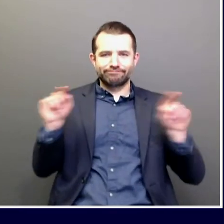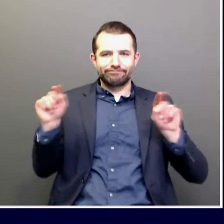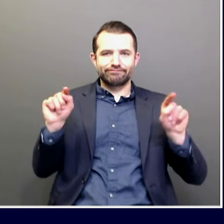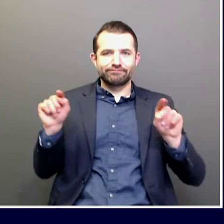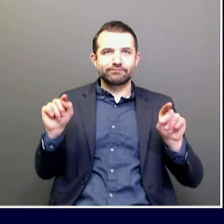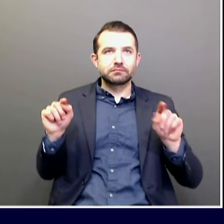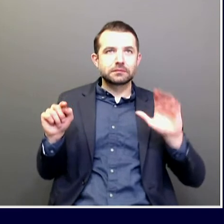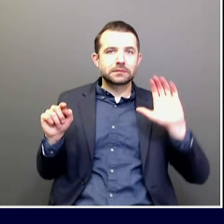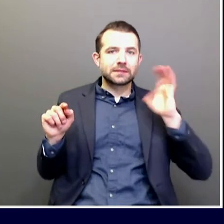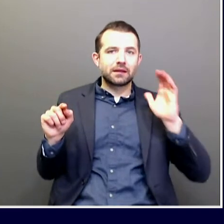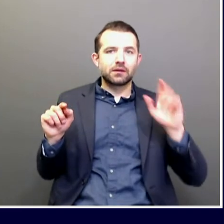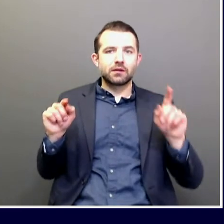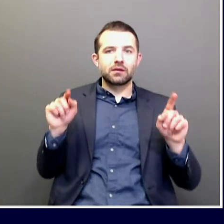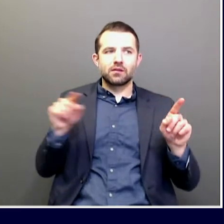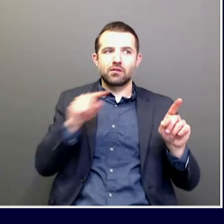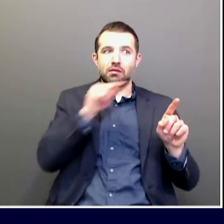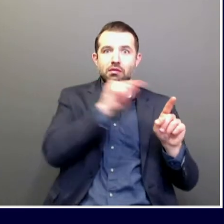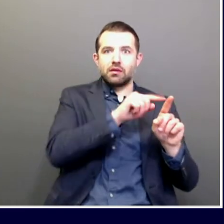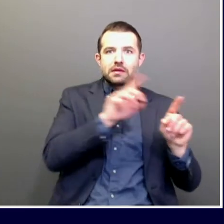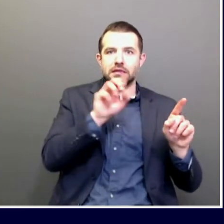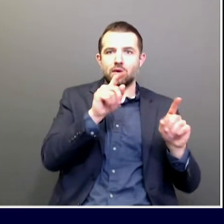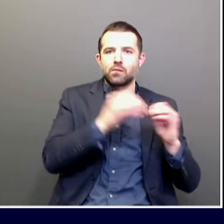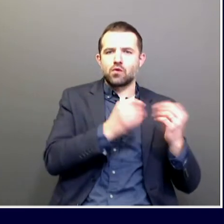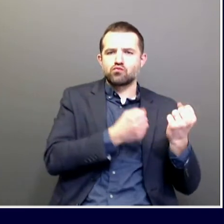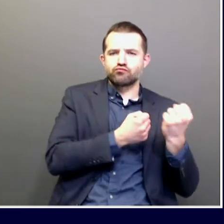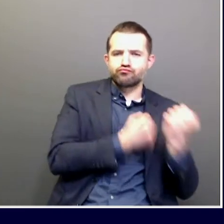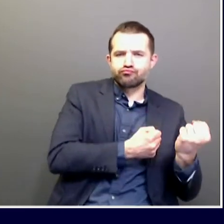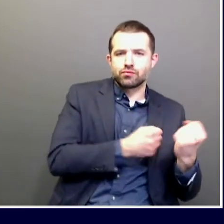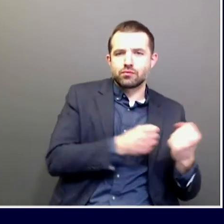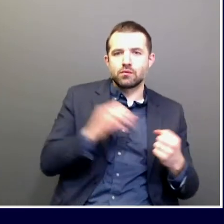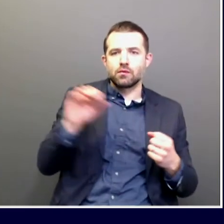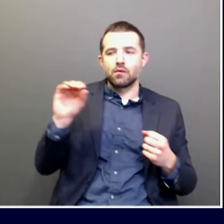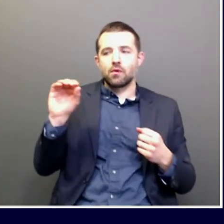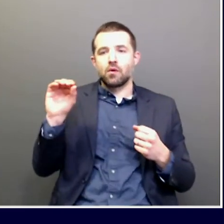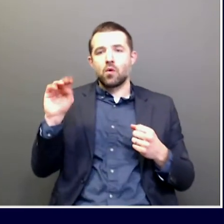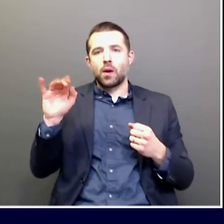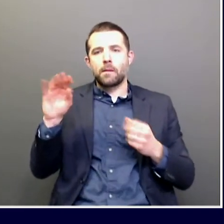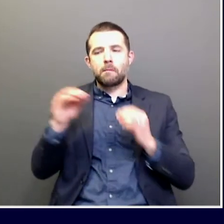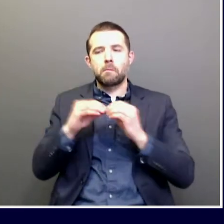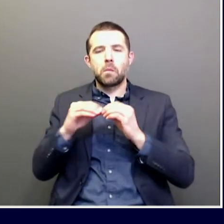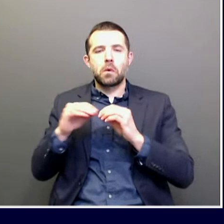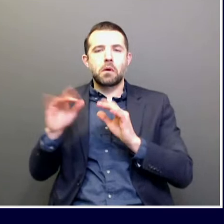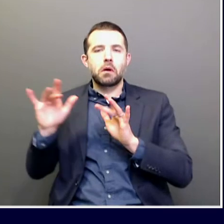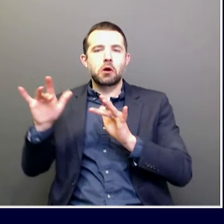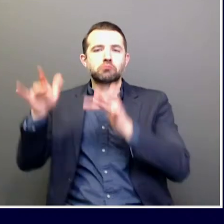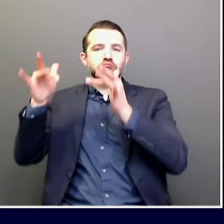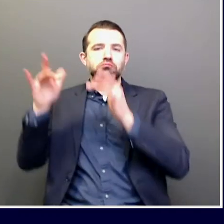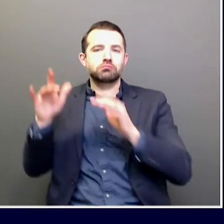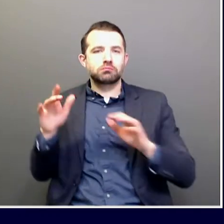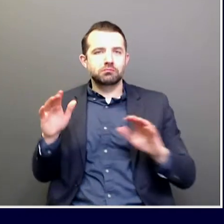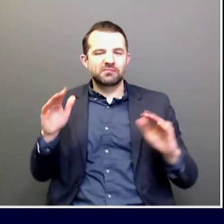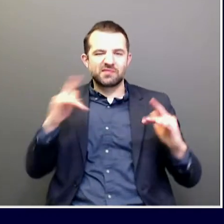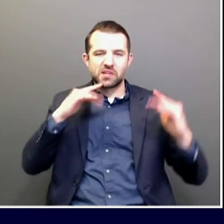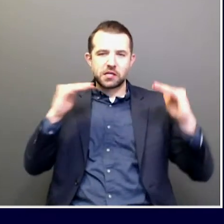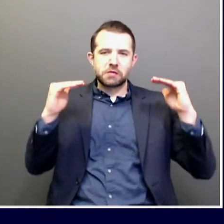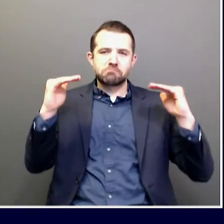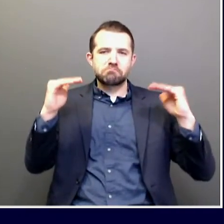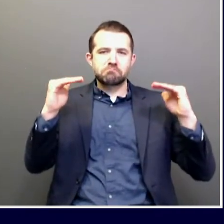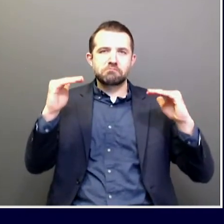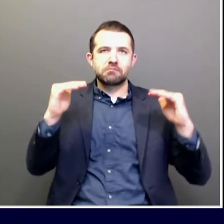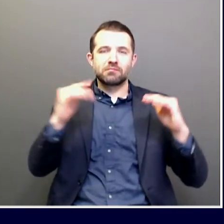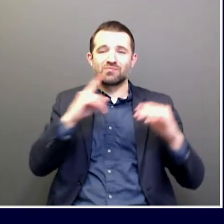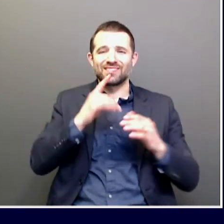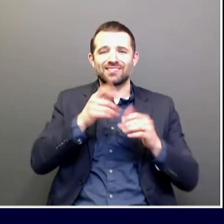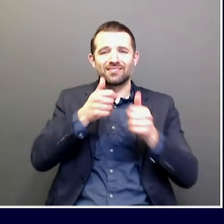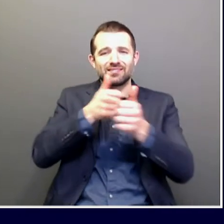along the same vein, is a bit of a follow-up to that. I know we've talked a lot about the cases in kids under age 5. It does appear the